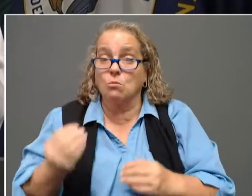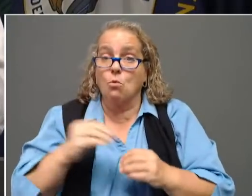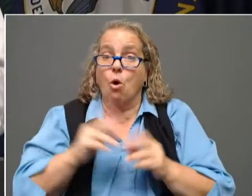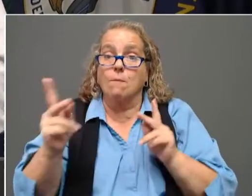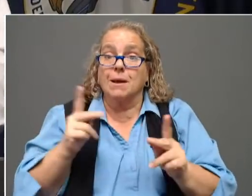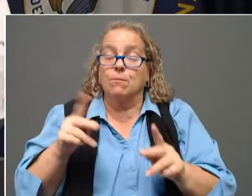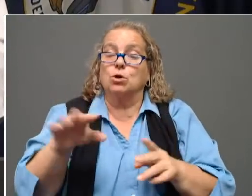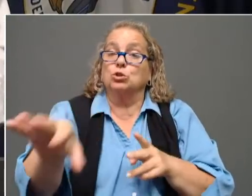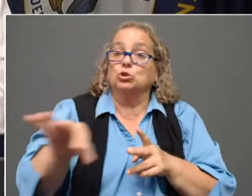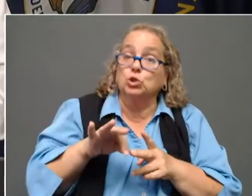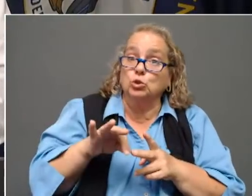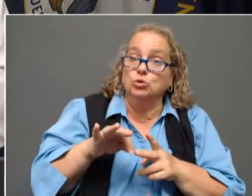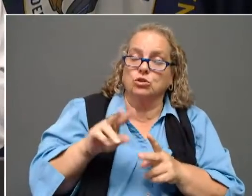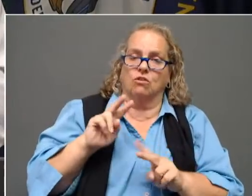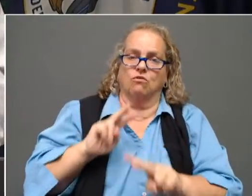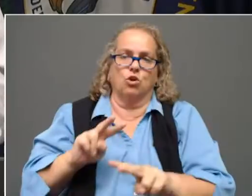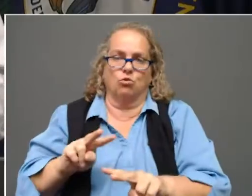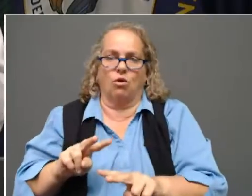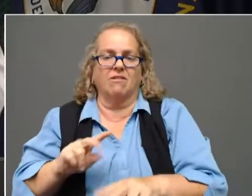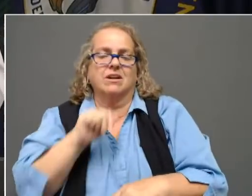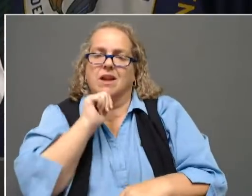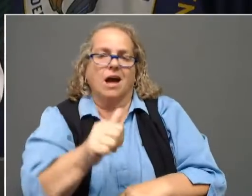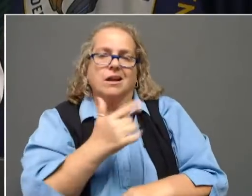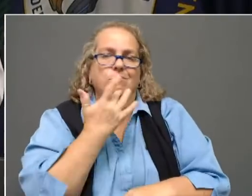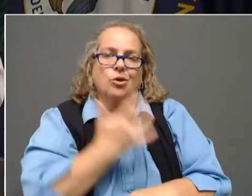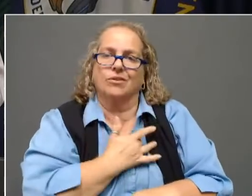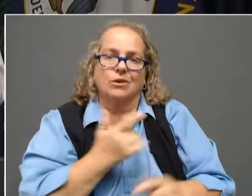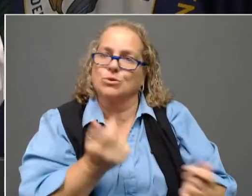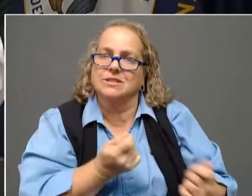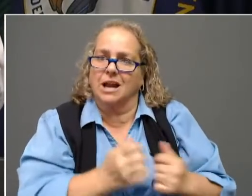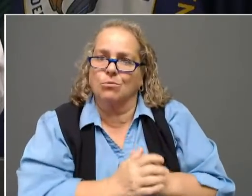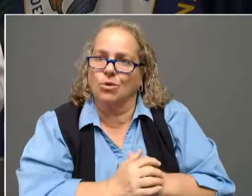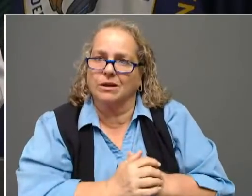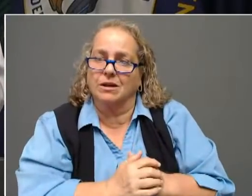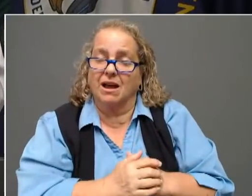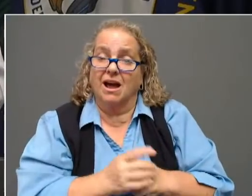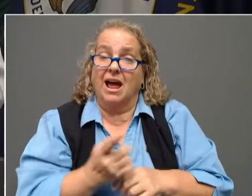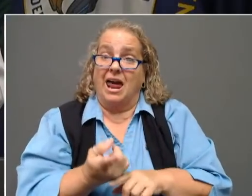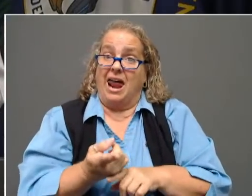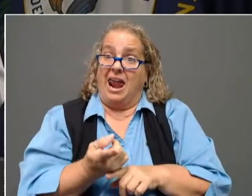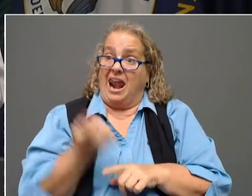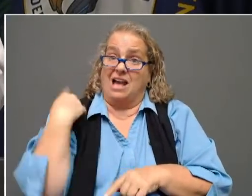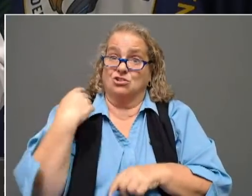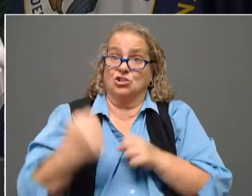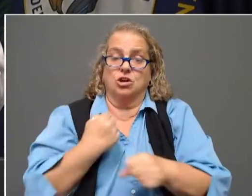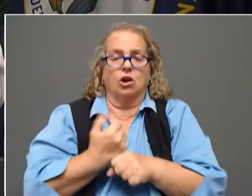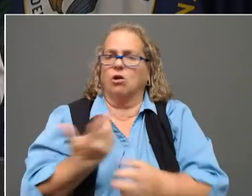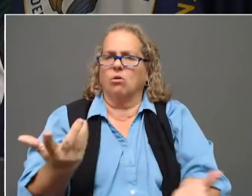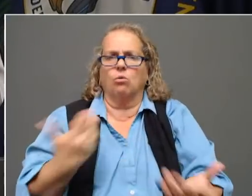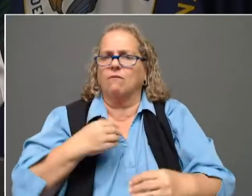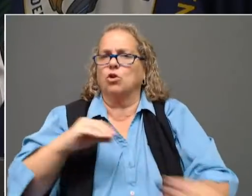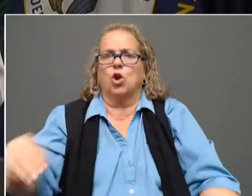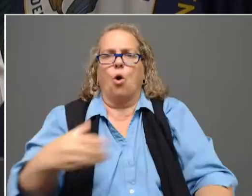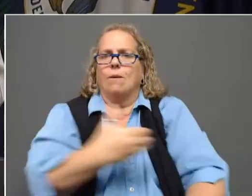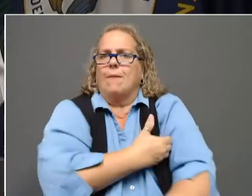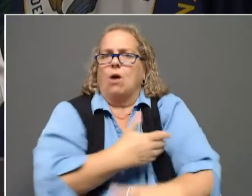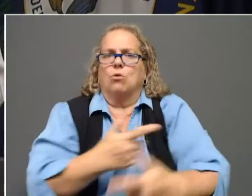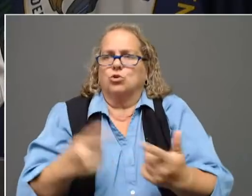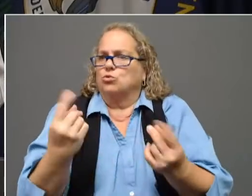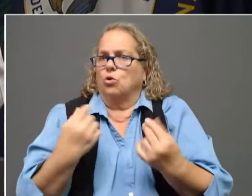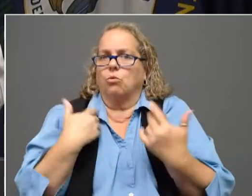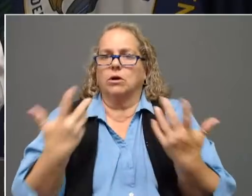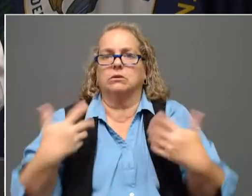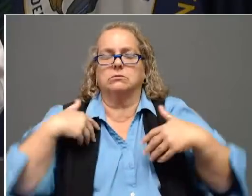tragedy because it does not need to happen. Last year we were nearly powerless to be more refined in our approach. This year we have a very